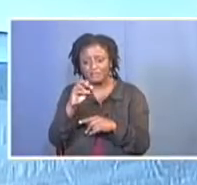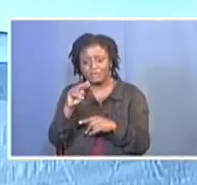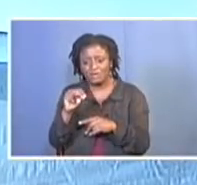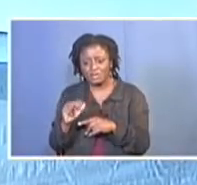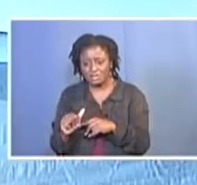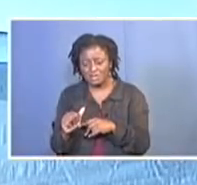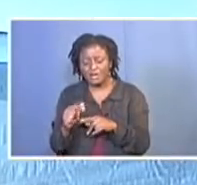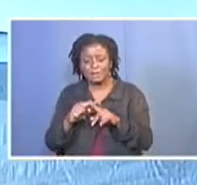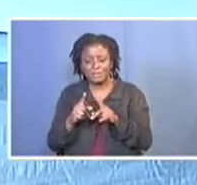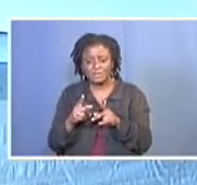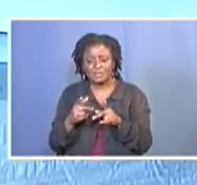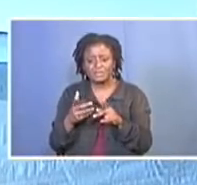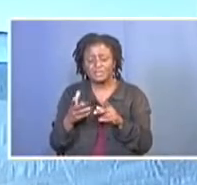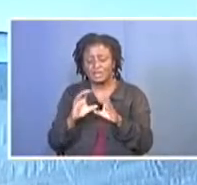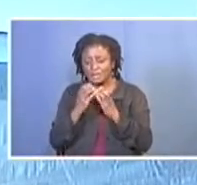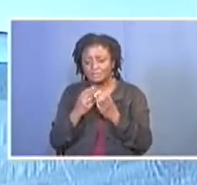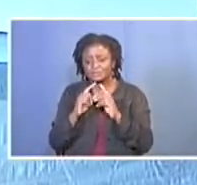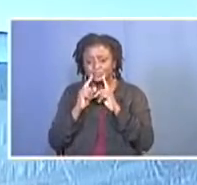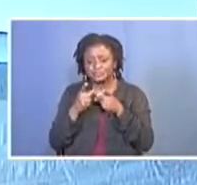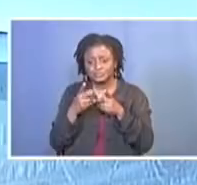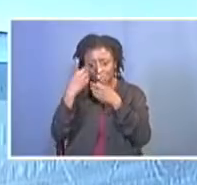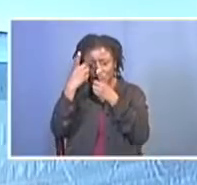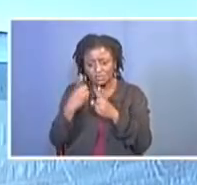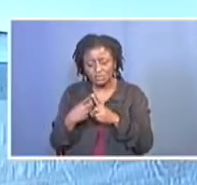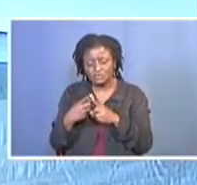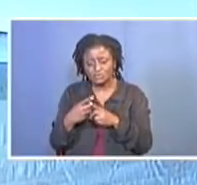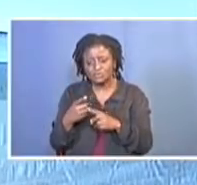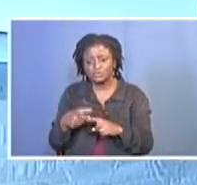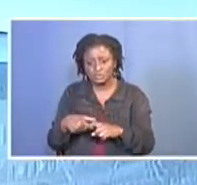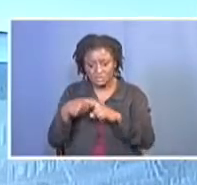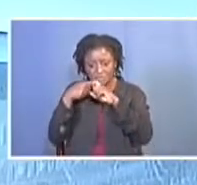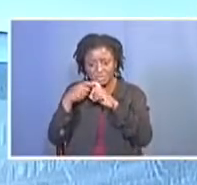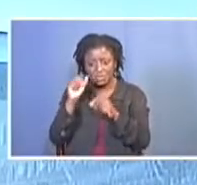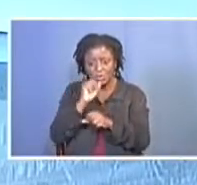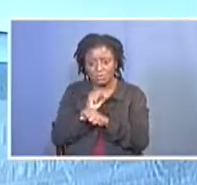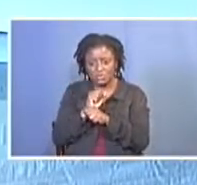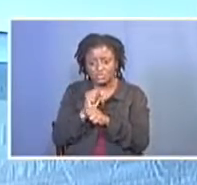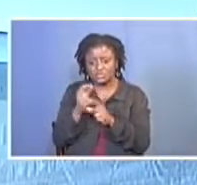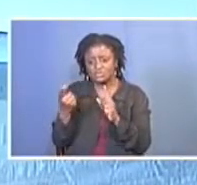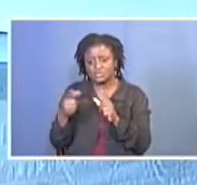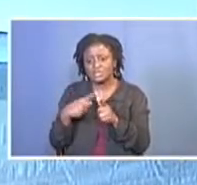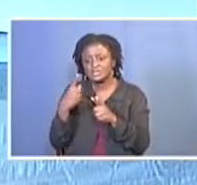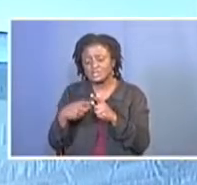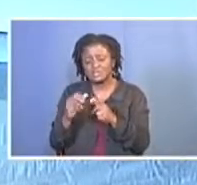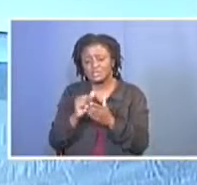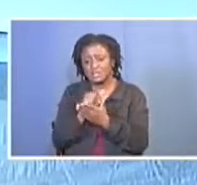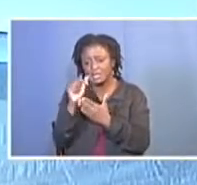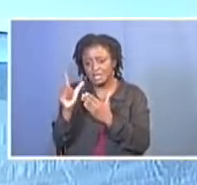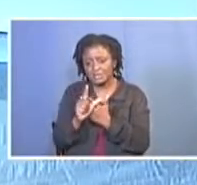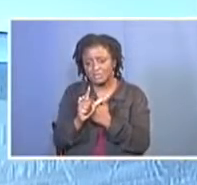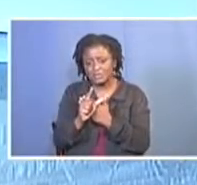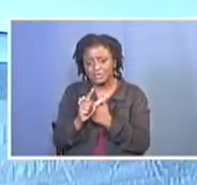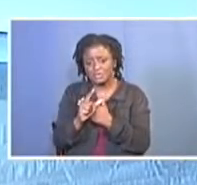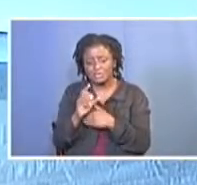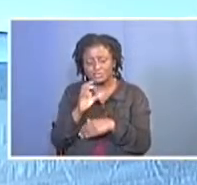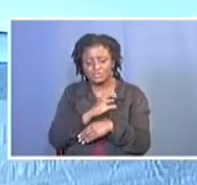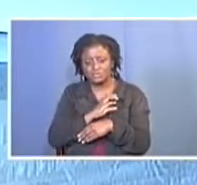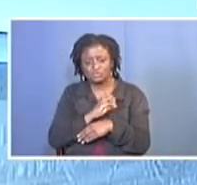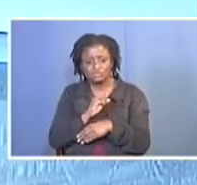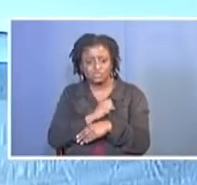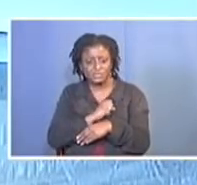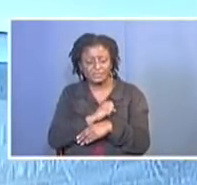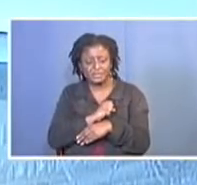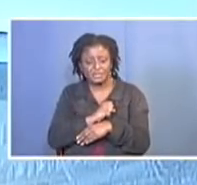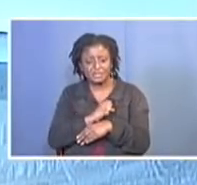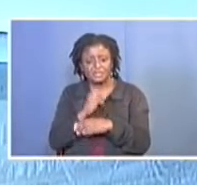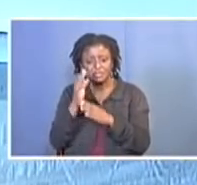operations through late April. Meantime, the Crystal Symphony was to return to Miami, but also remained in the